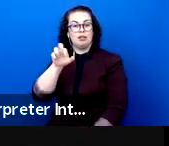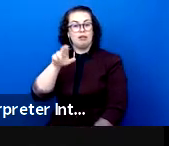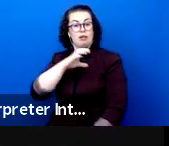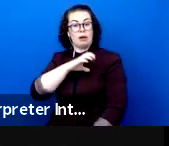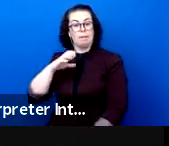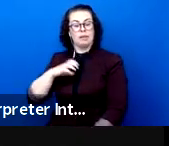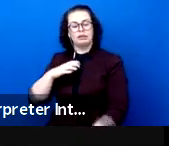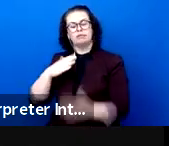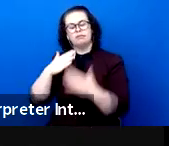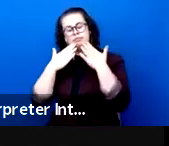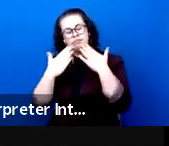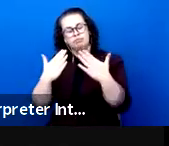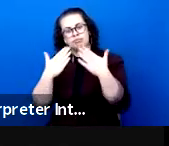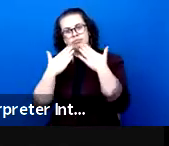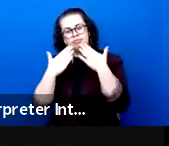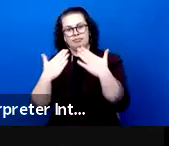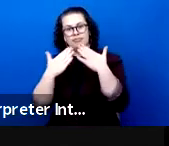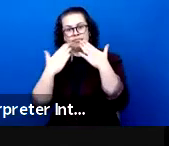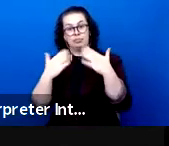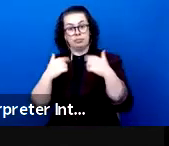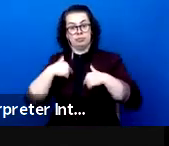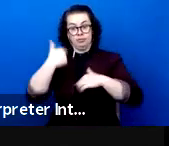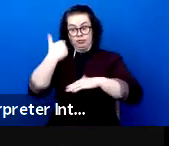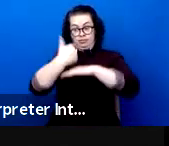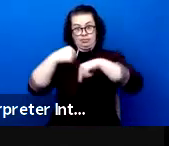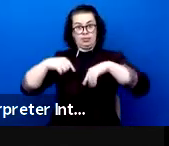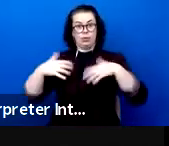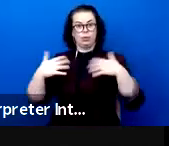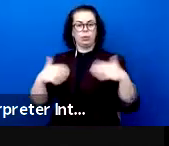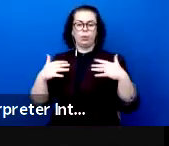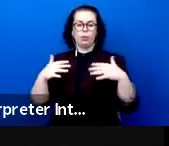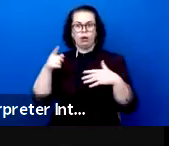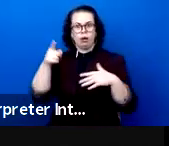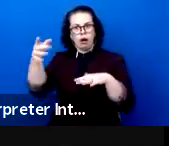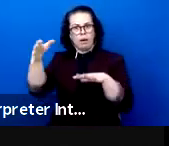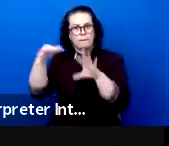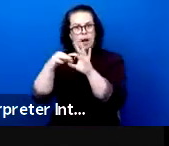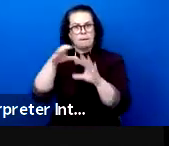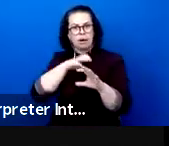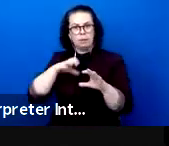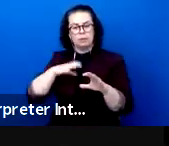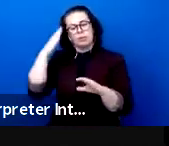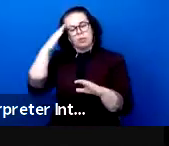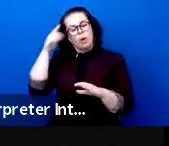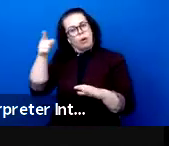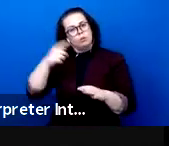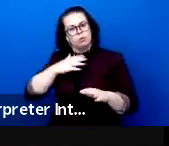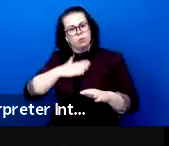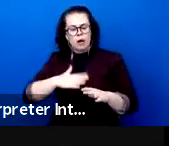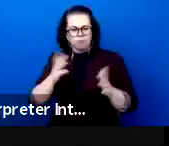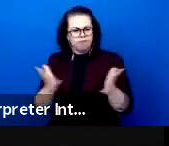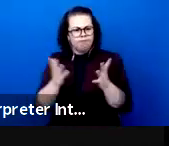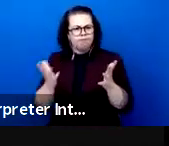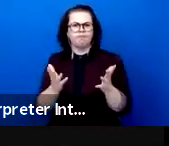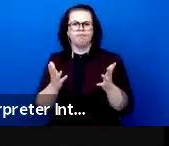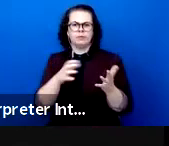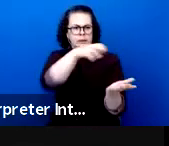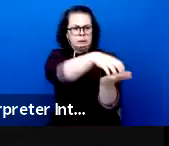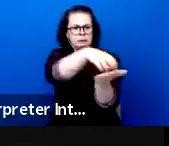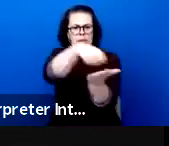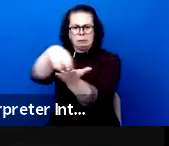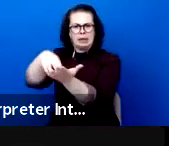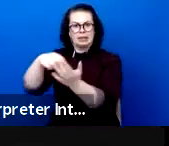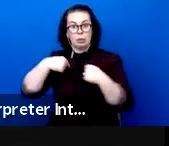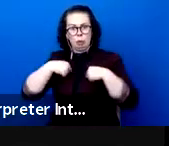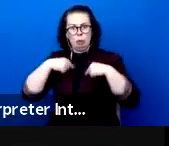because we know that she is committed to working with us to create the spaces to exchange and support that